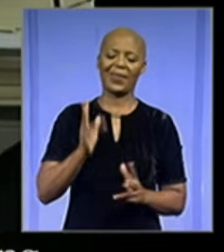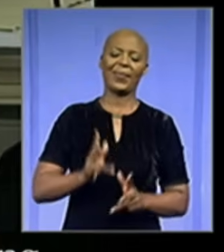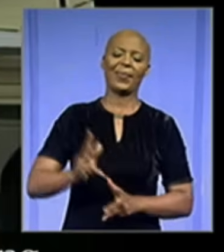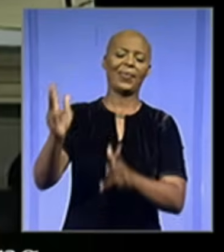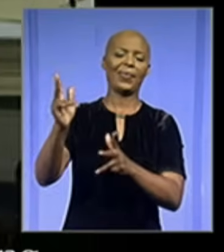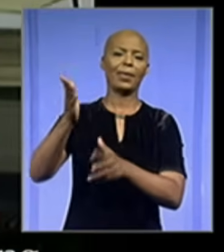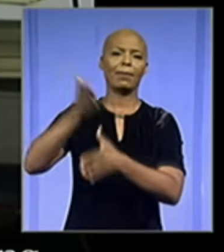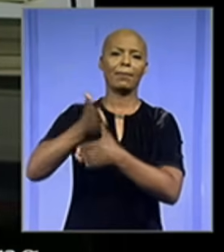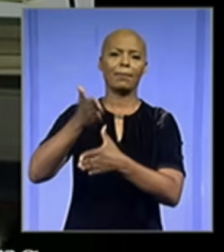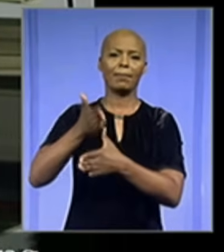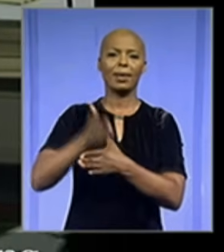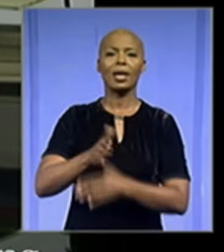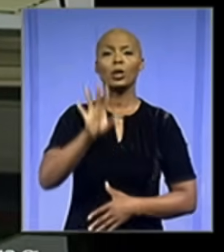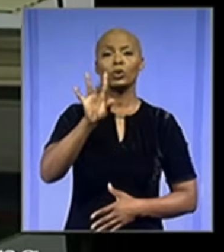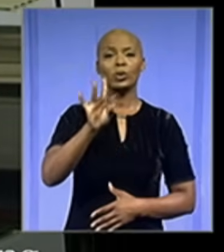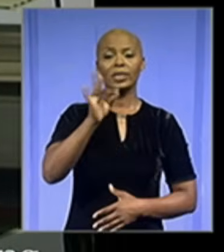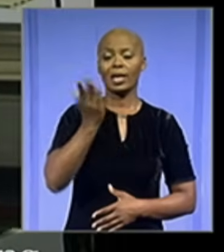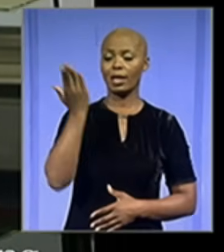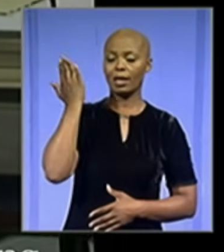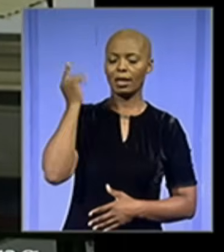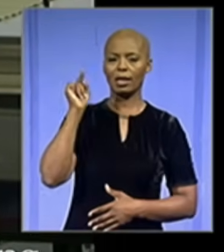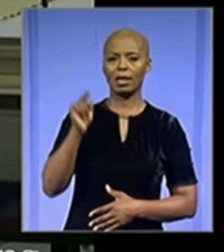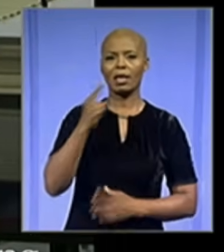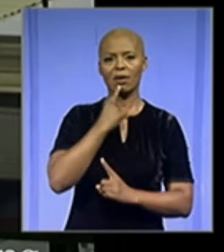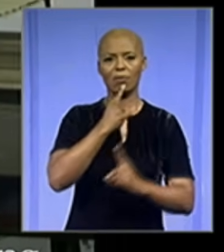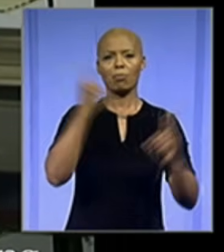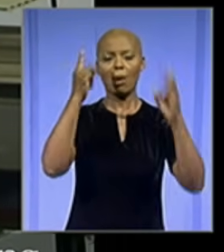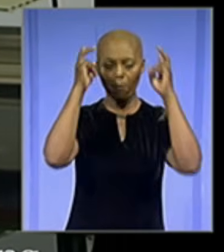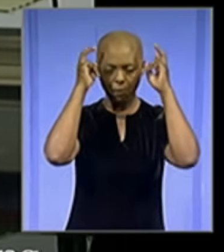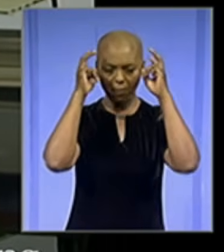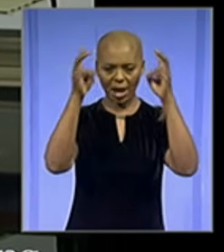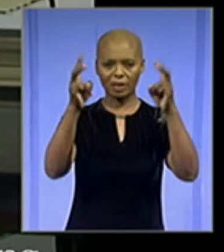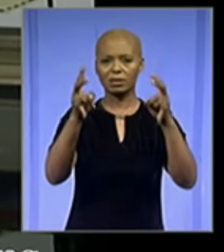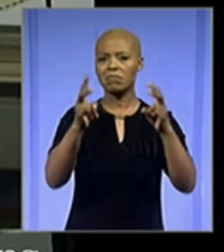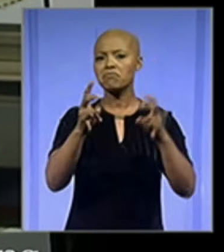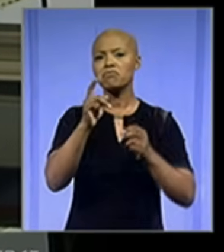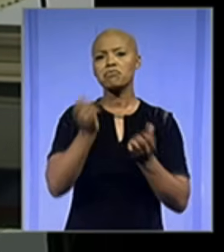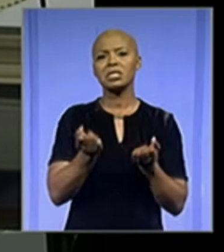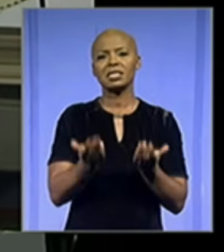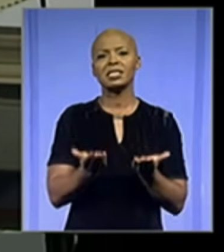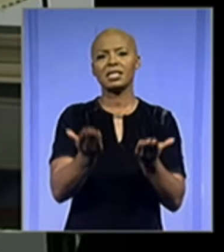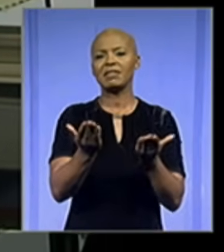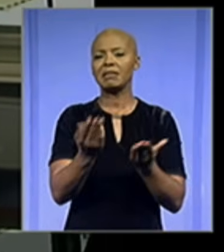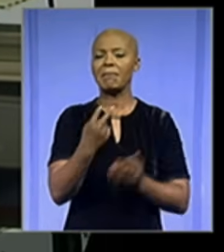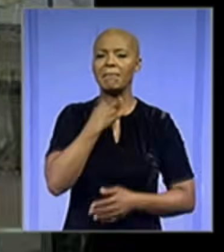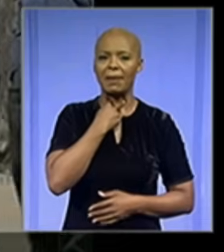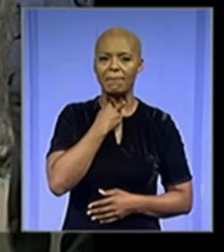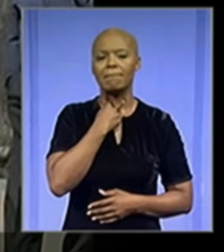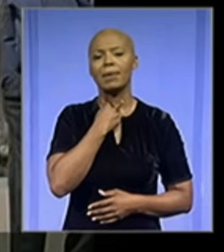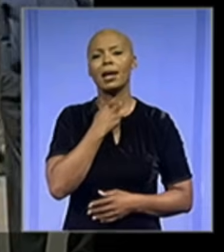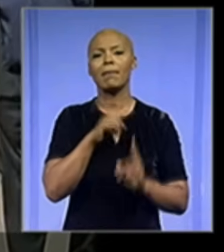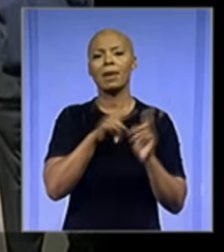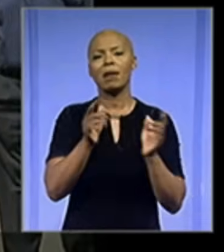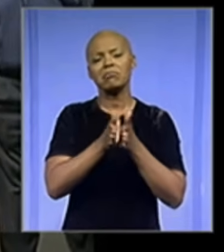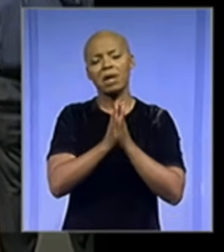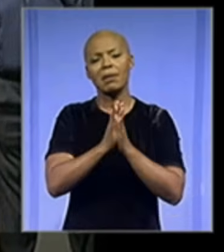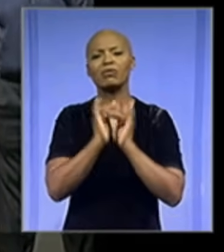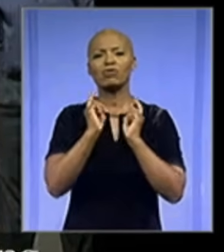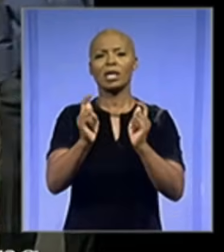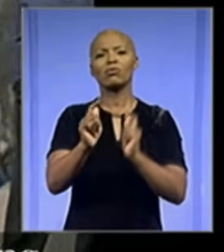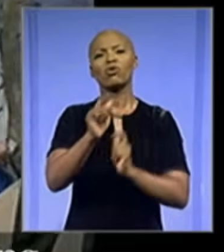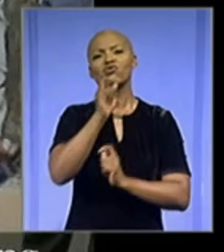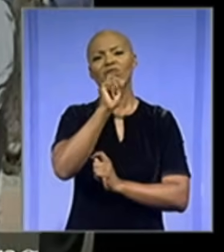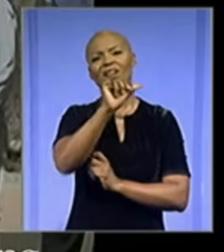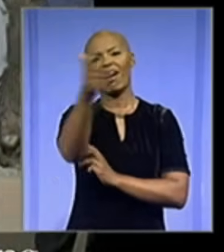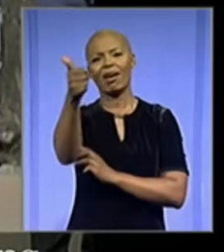Labobedi bapagami ba itsisitswe gore dibese di ka se dire mme ba lopilwe go dirisa dipalangwa tse dingwe go fitlha ditirelo tsa